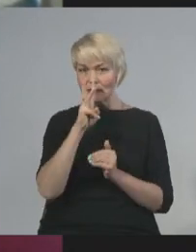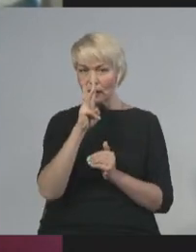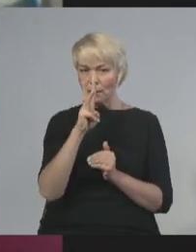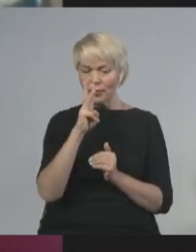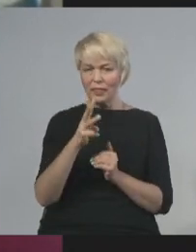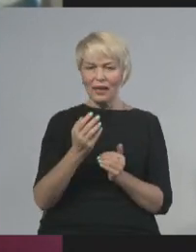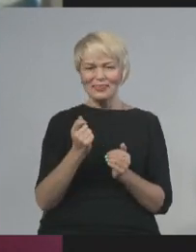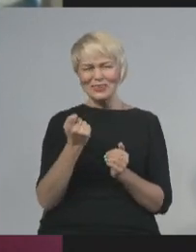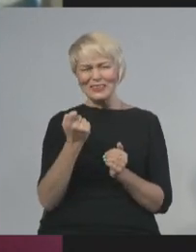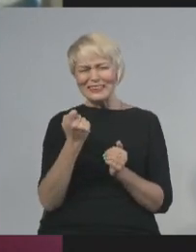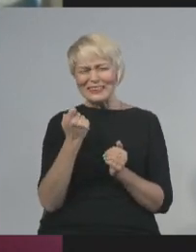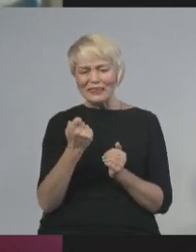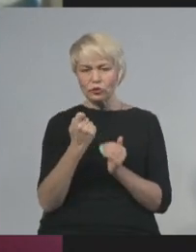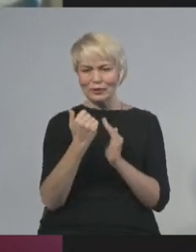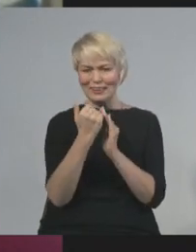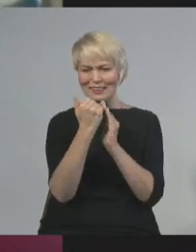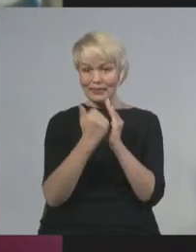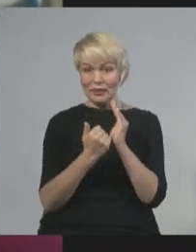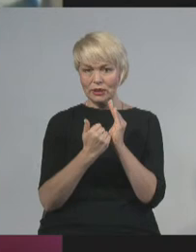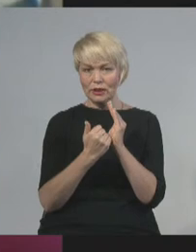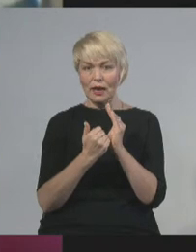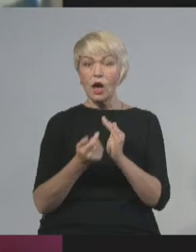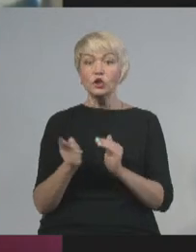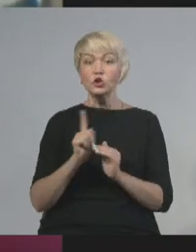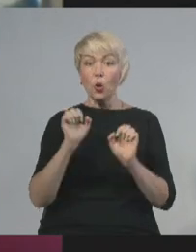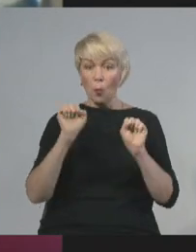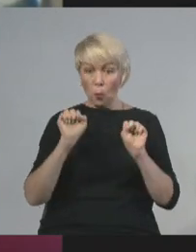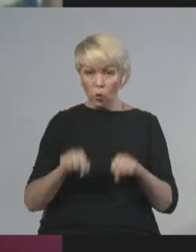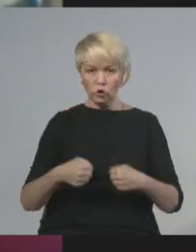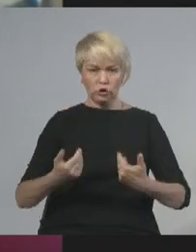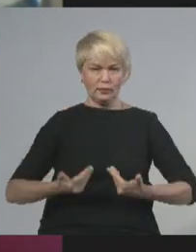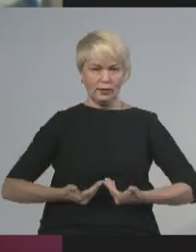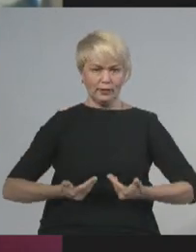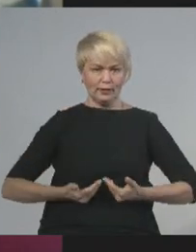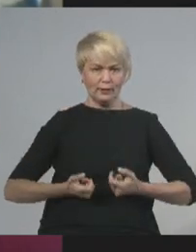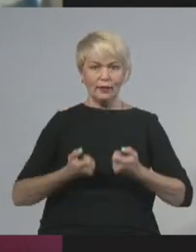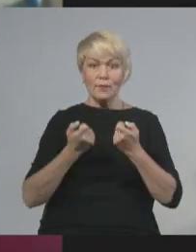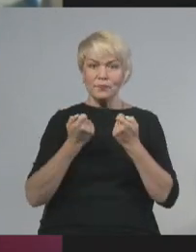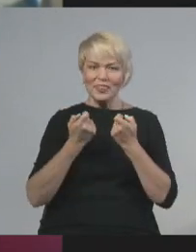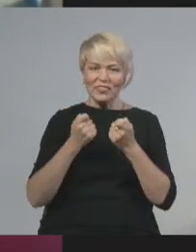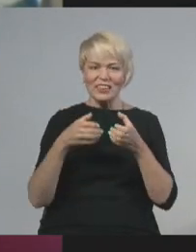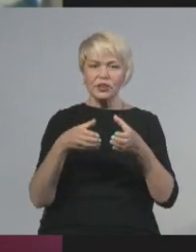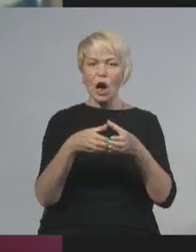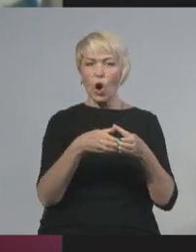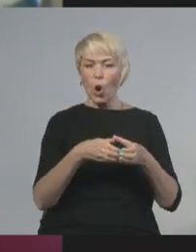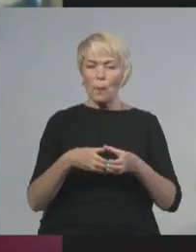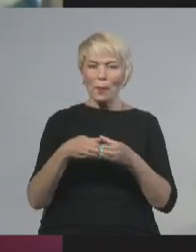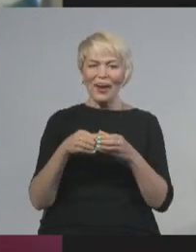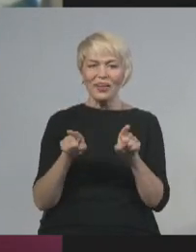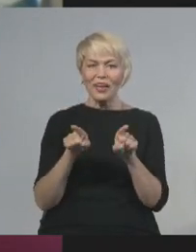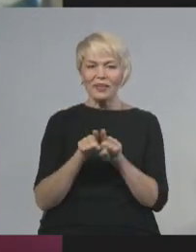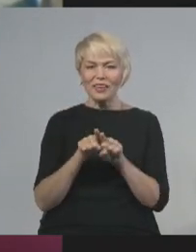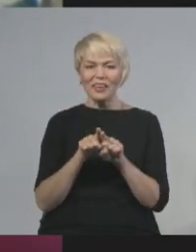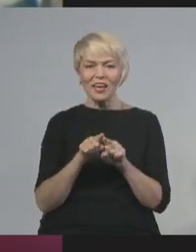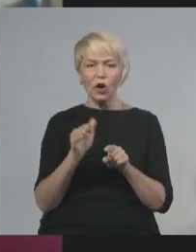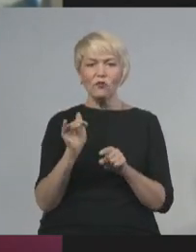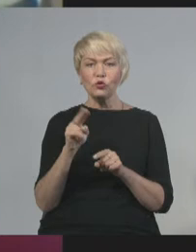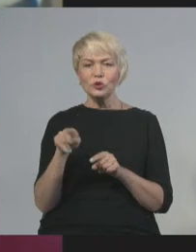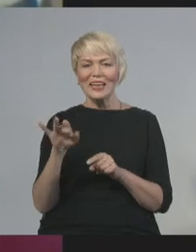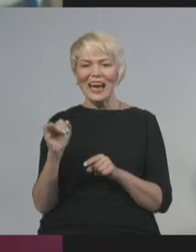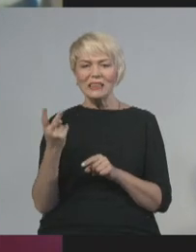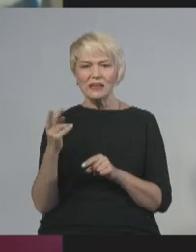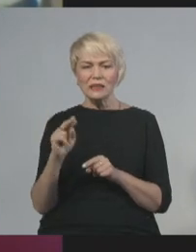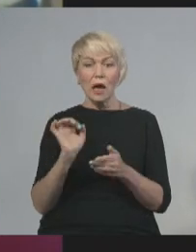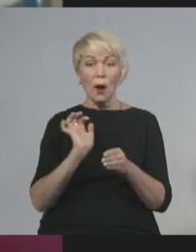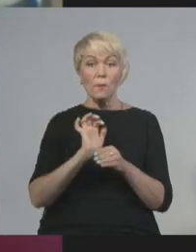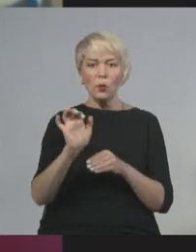something quite livable and uh small companies like for example the foundation that publishes my uh magazine we received